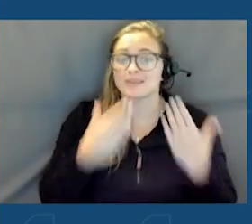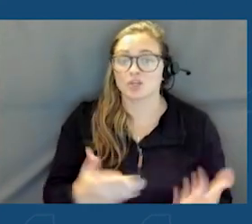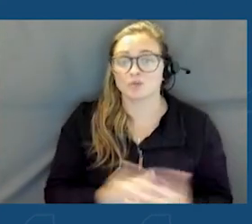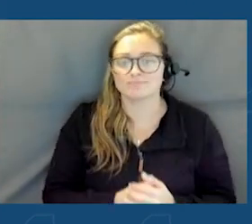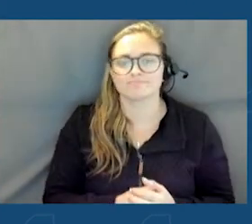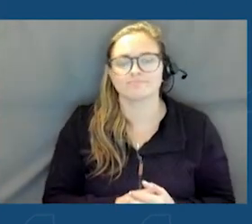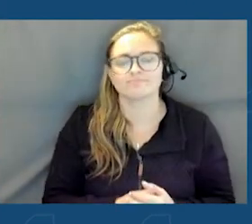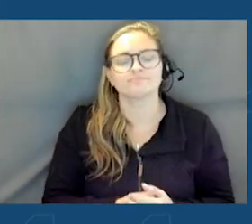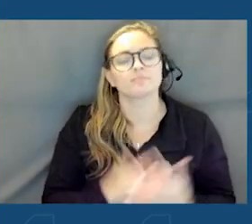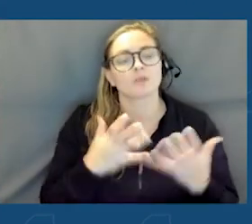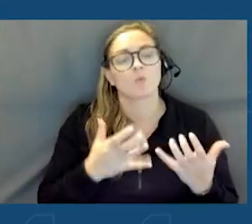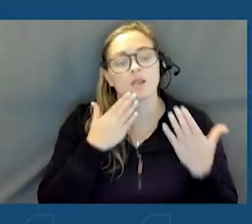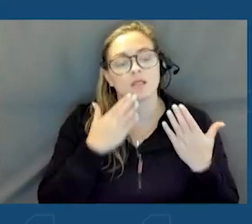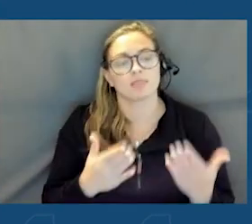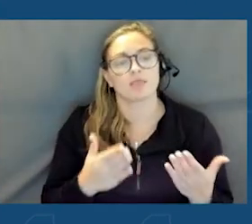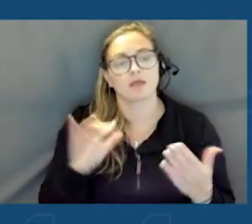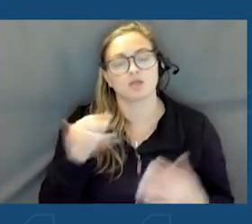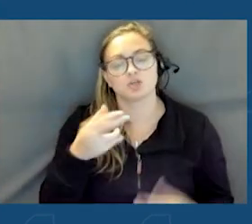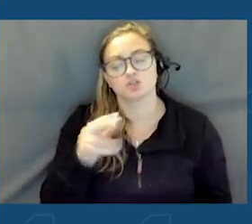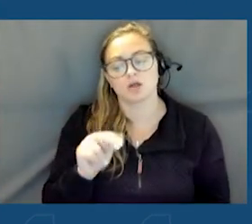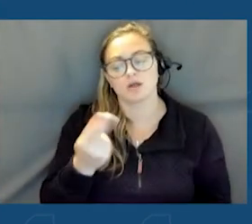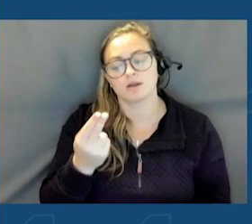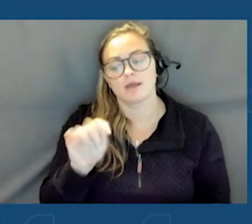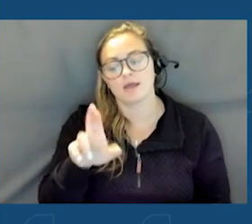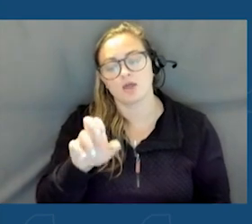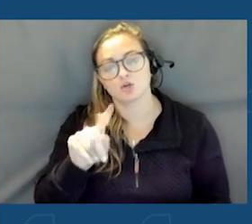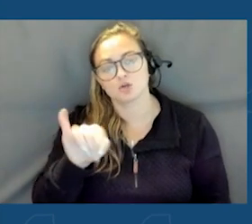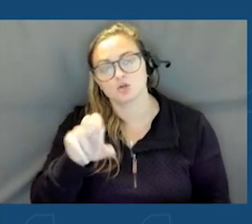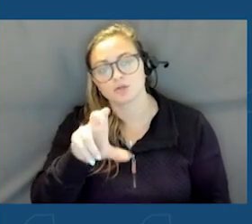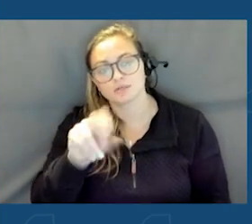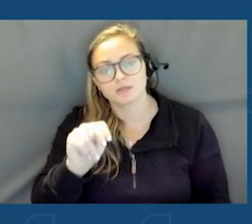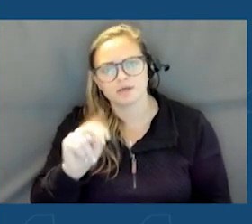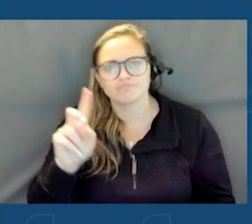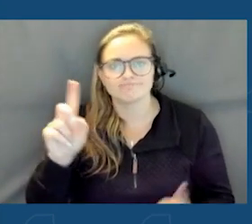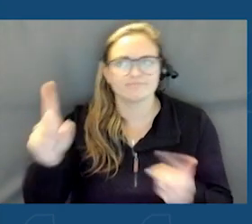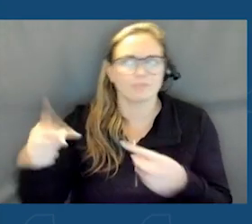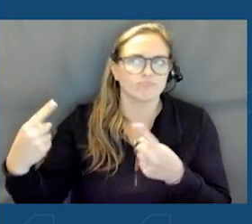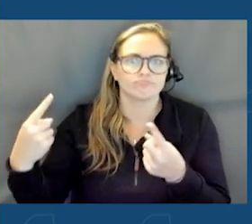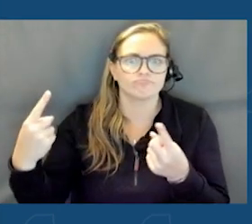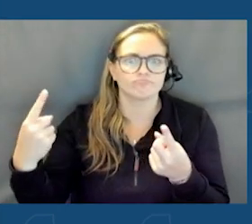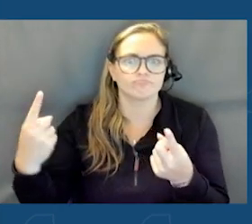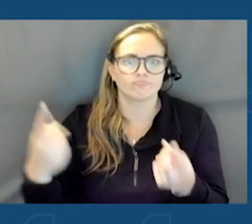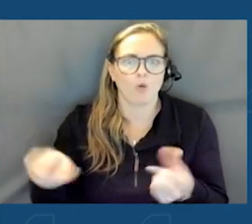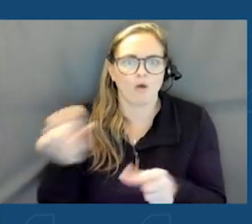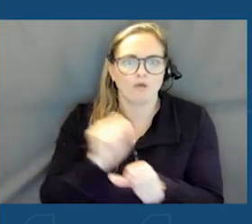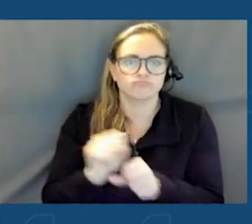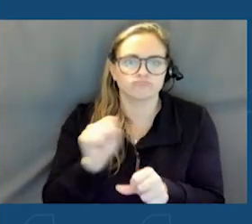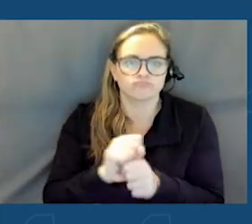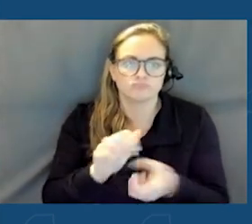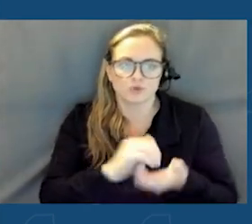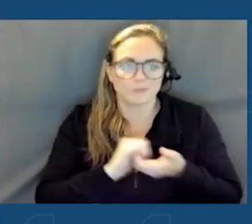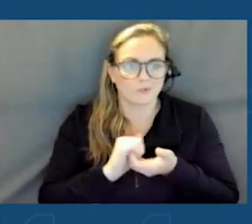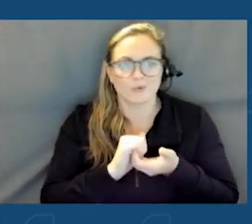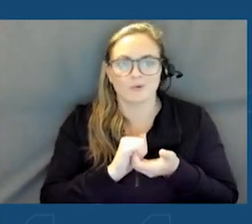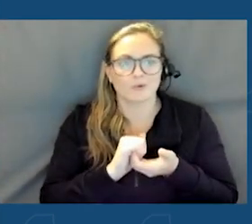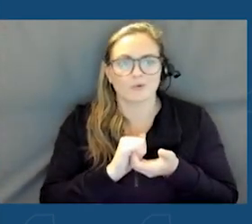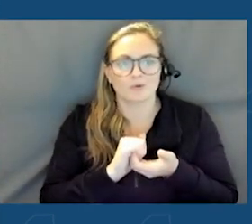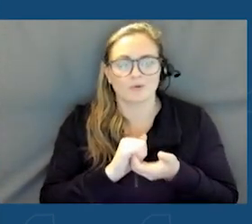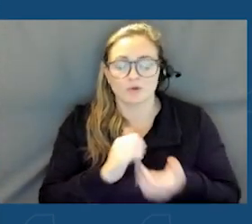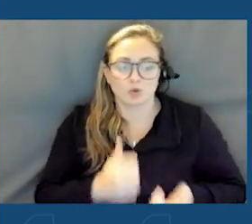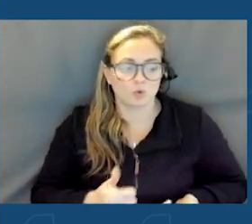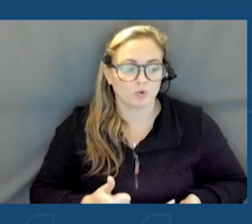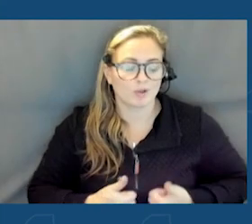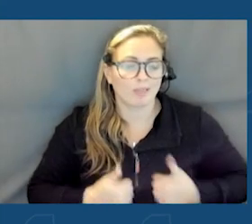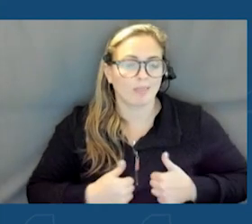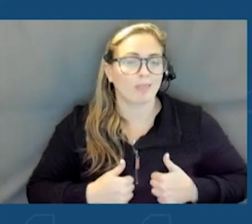Also want to thank John Hendrickson. It's been a long journey for you. Your partner, your life partner,